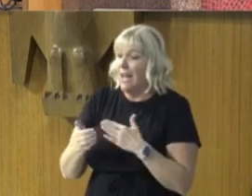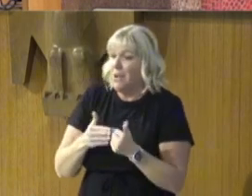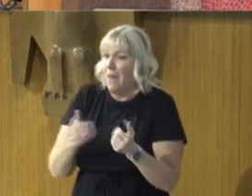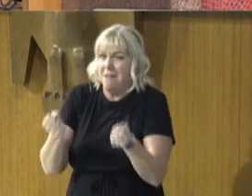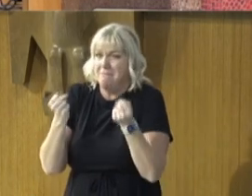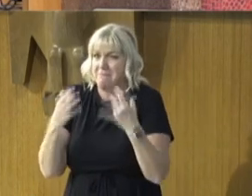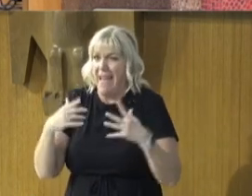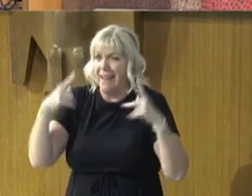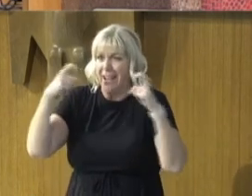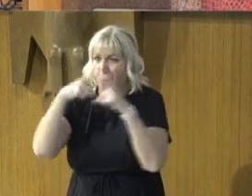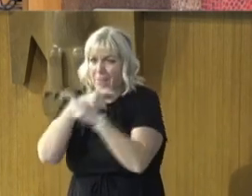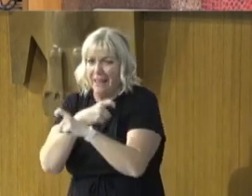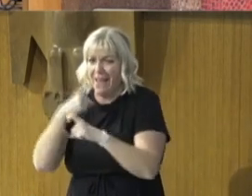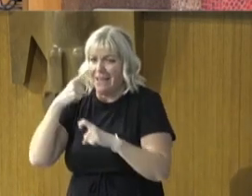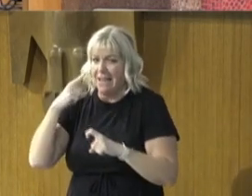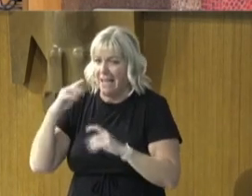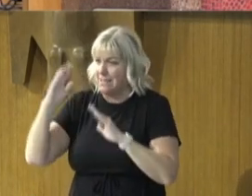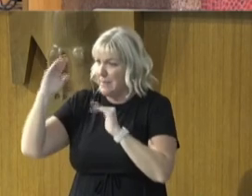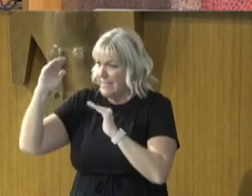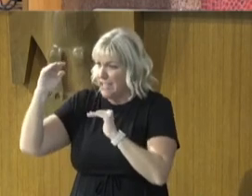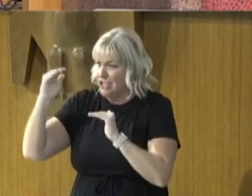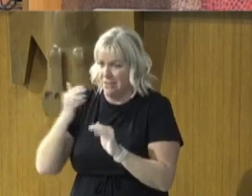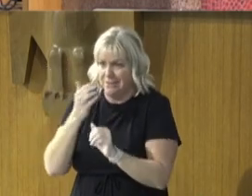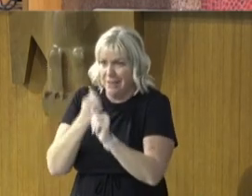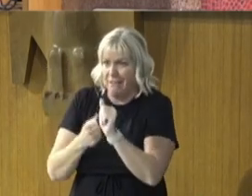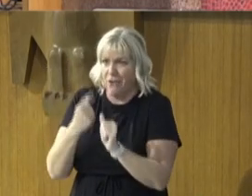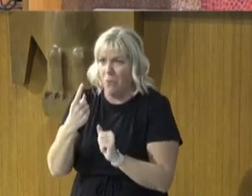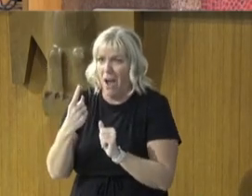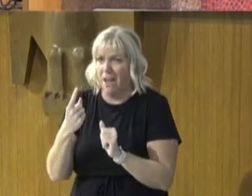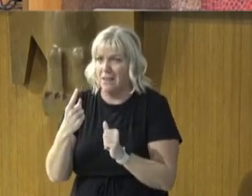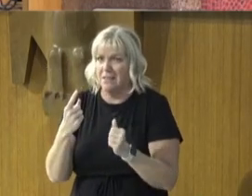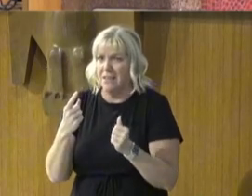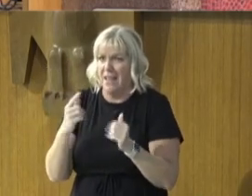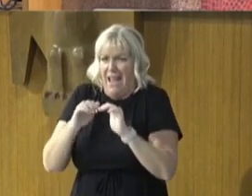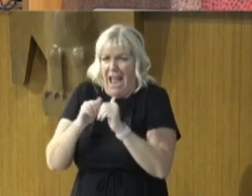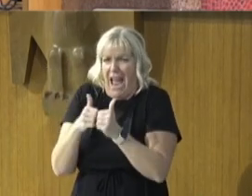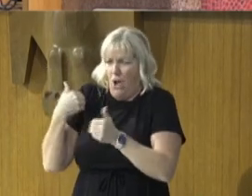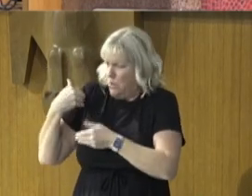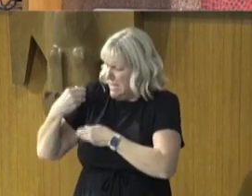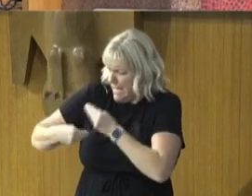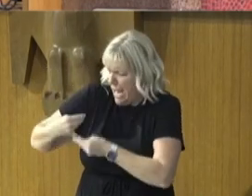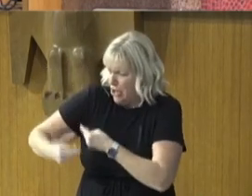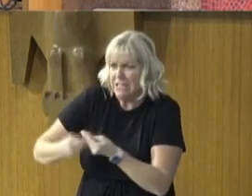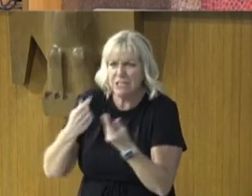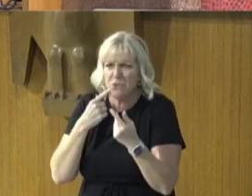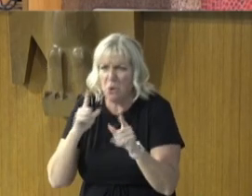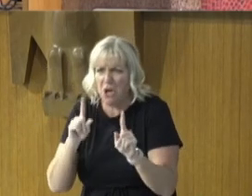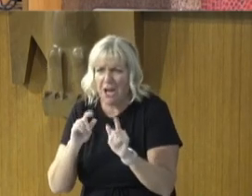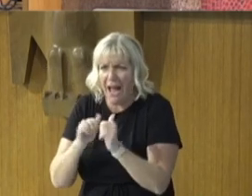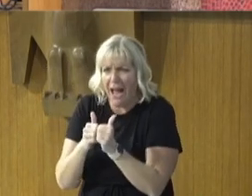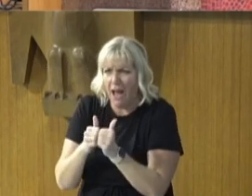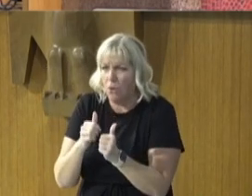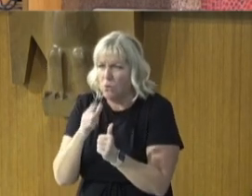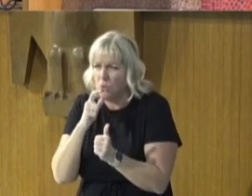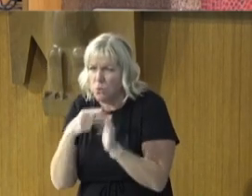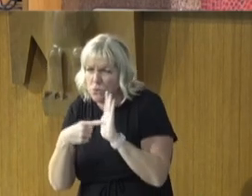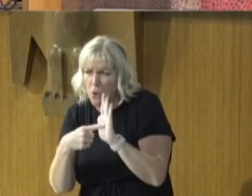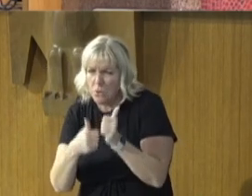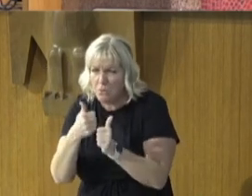complicated expectations that everyone has regarding inheritance and faithfulness in this family.